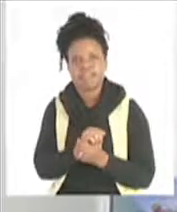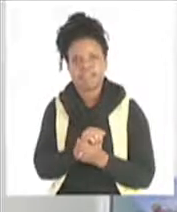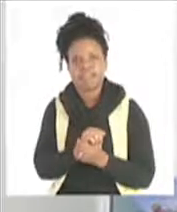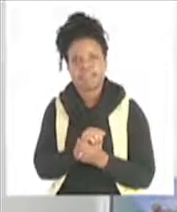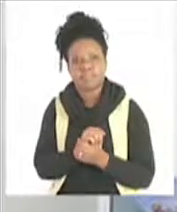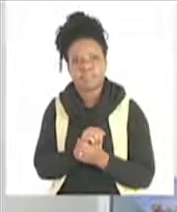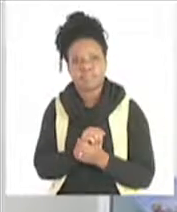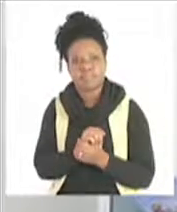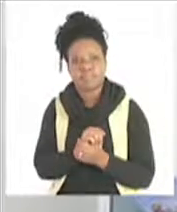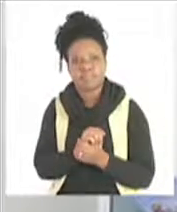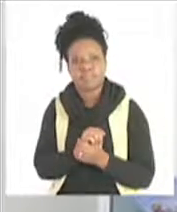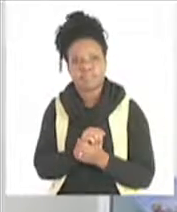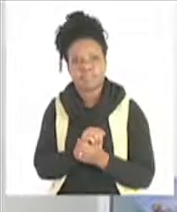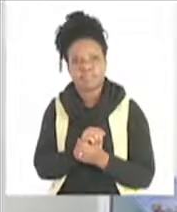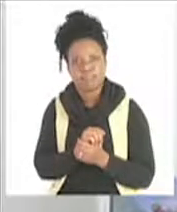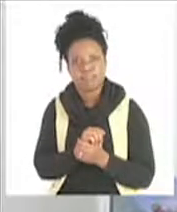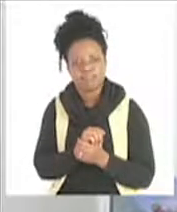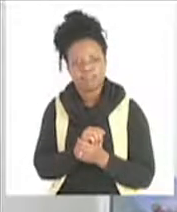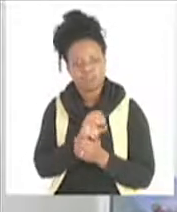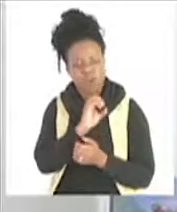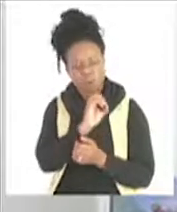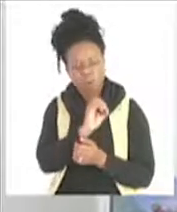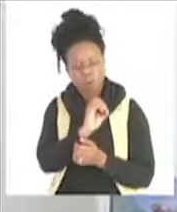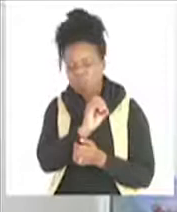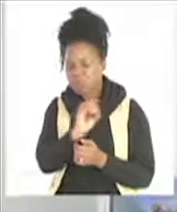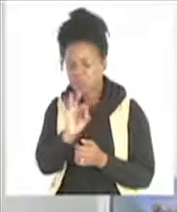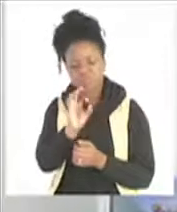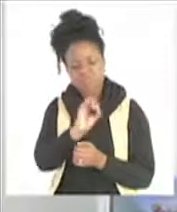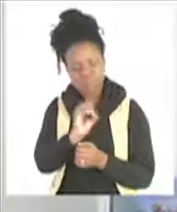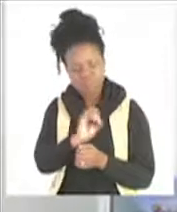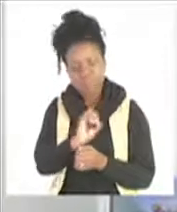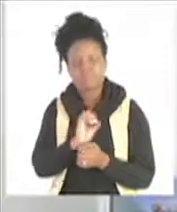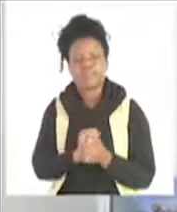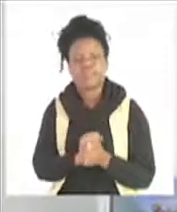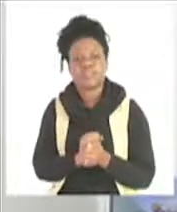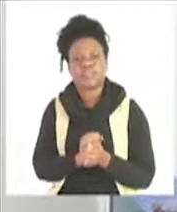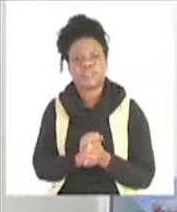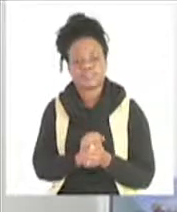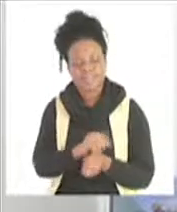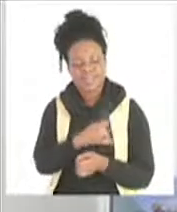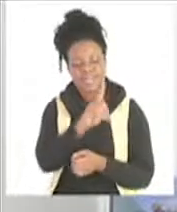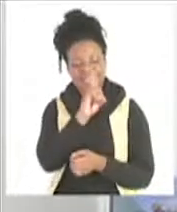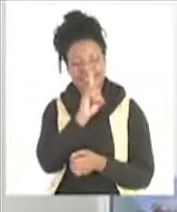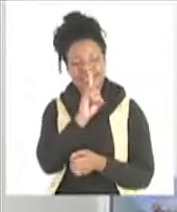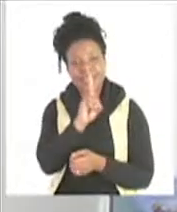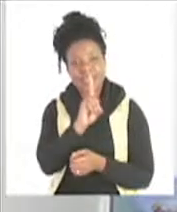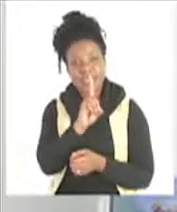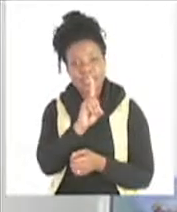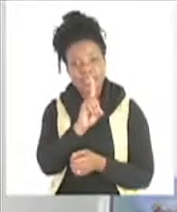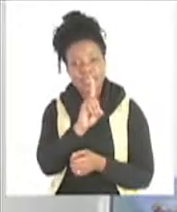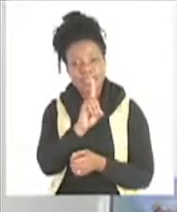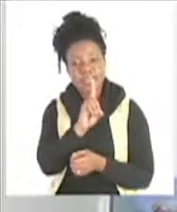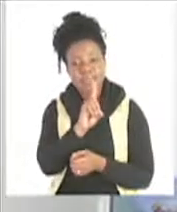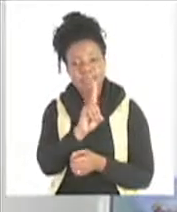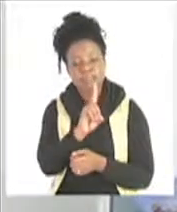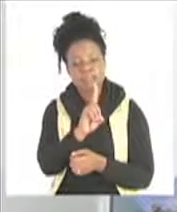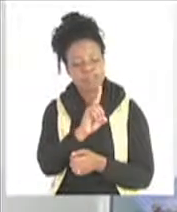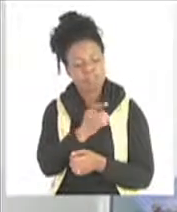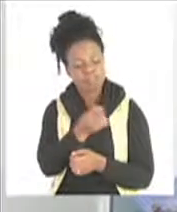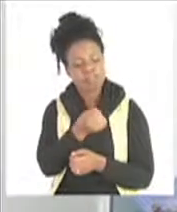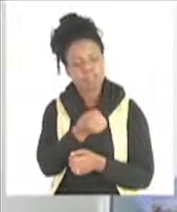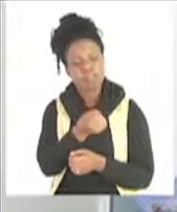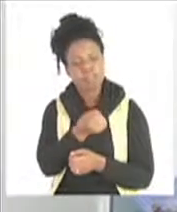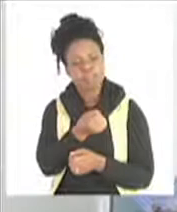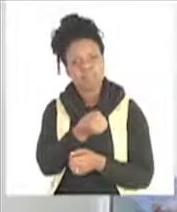see the word of somewhere? No. Do we see division? Do we have a division